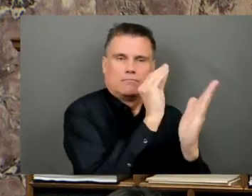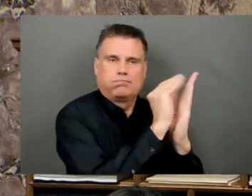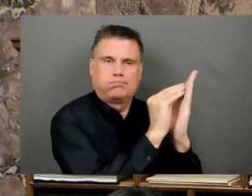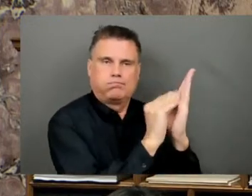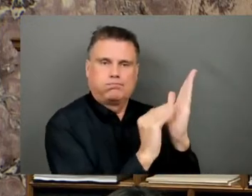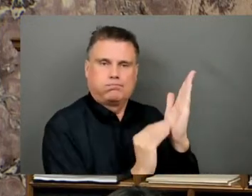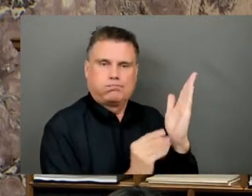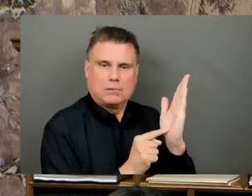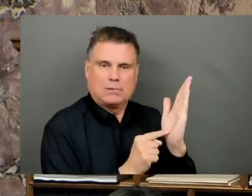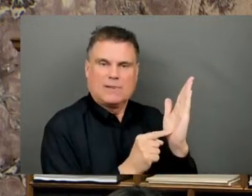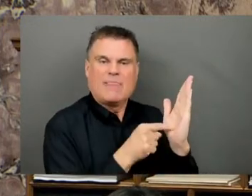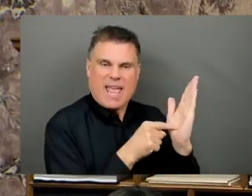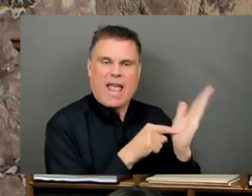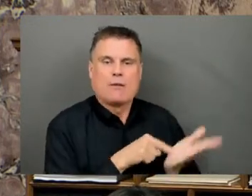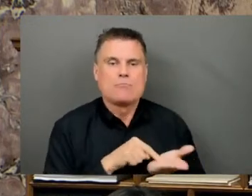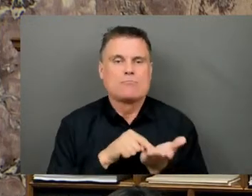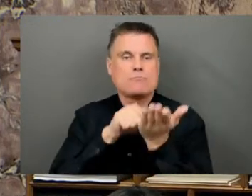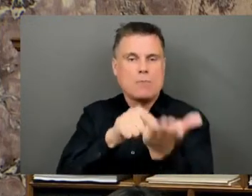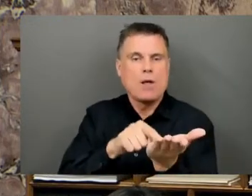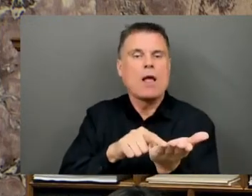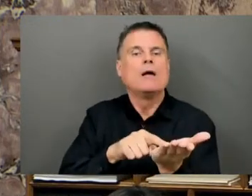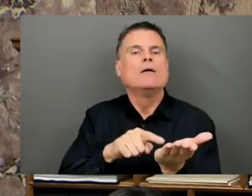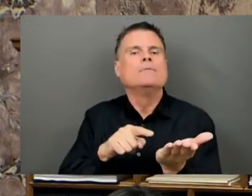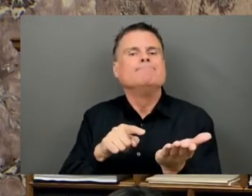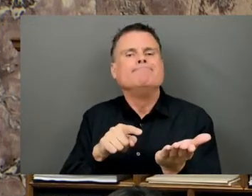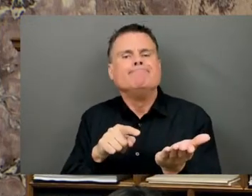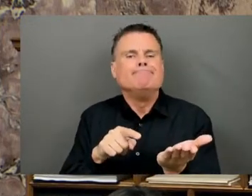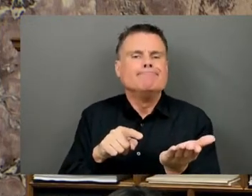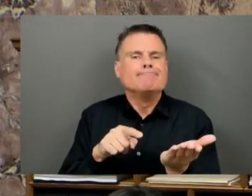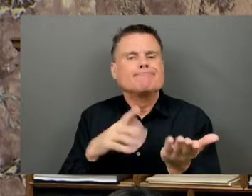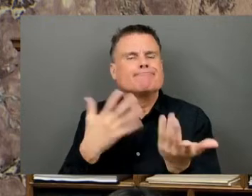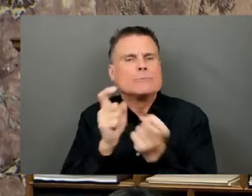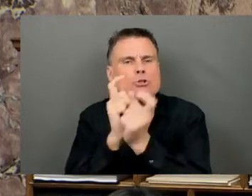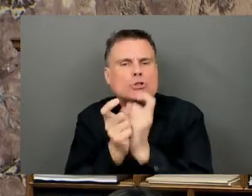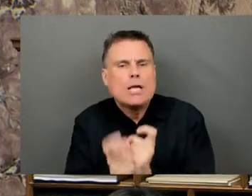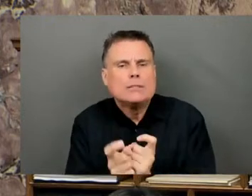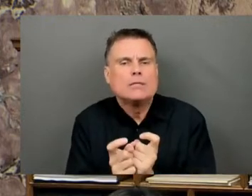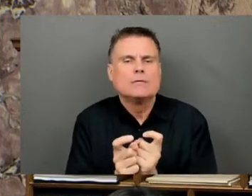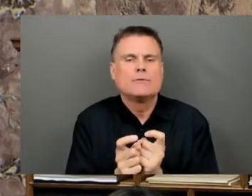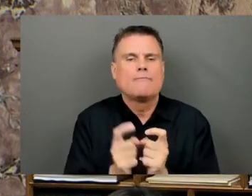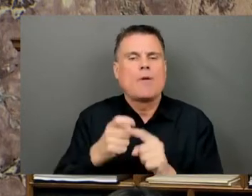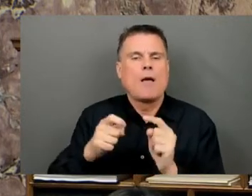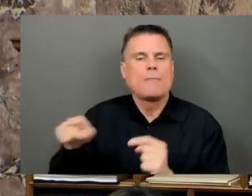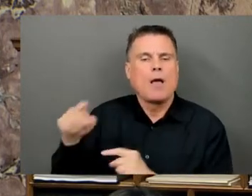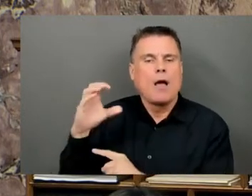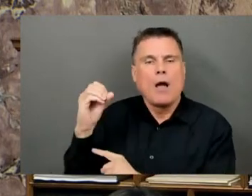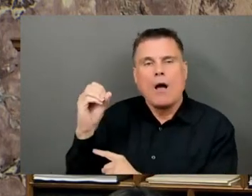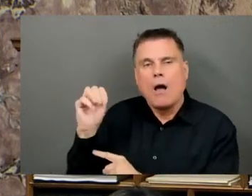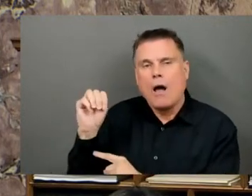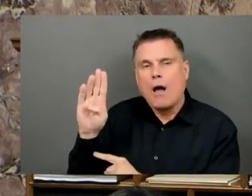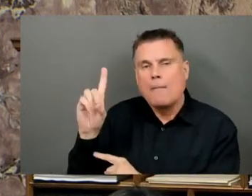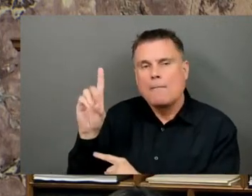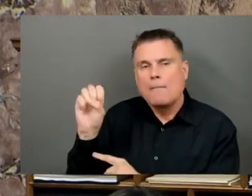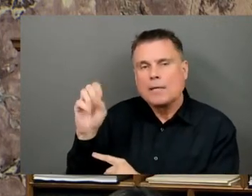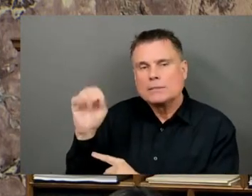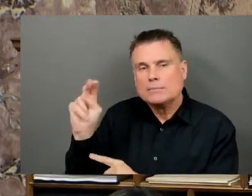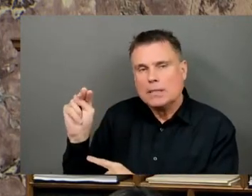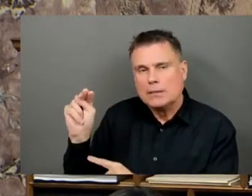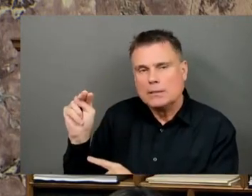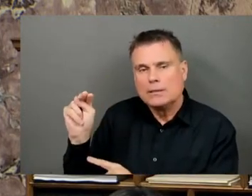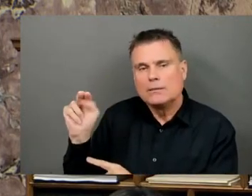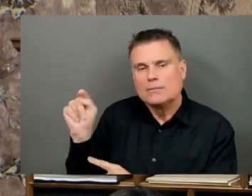and the Ombudsperson. The legislation makes changes to municipal police governance, oversight, and police